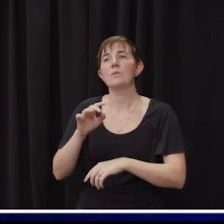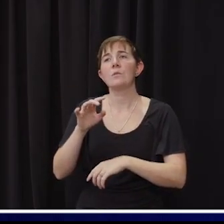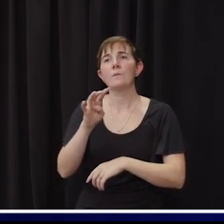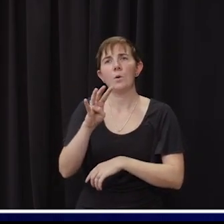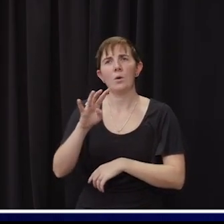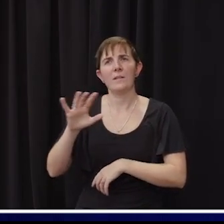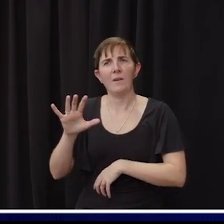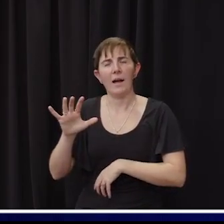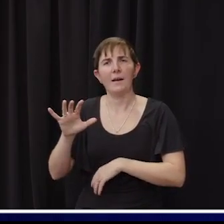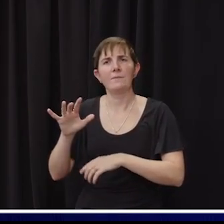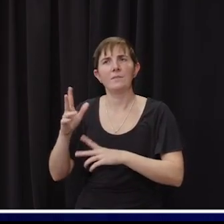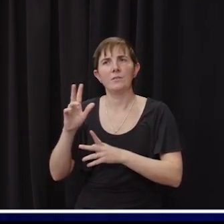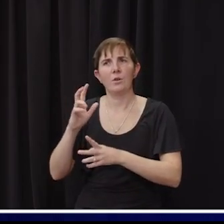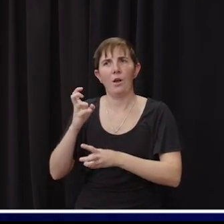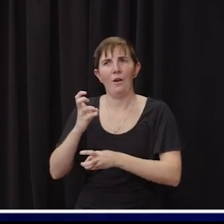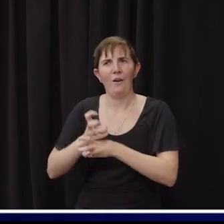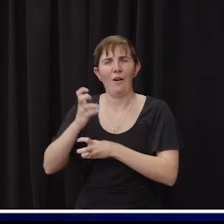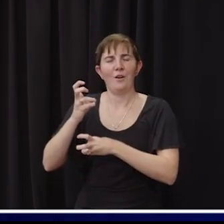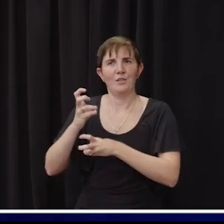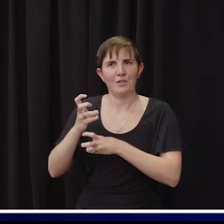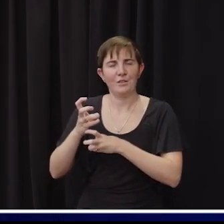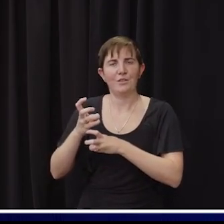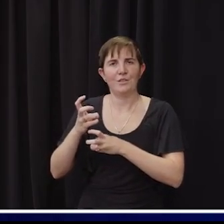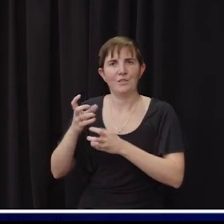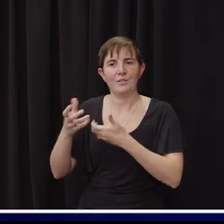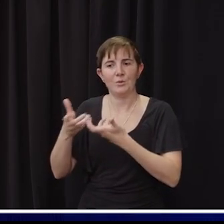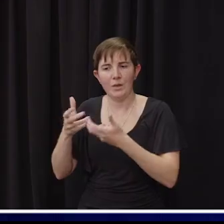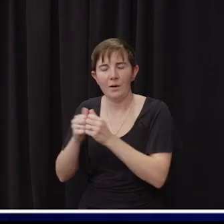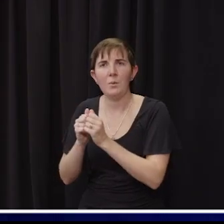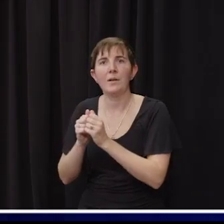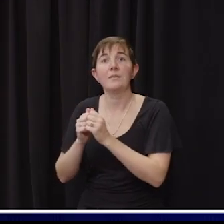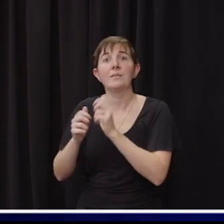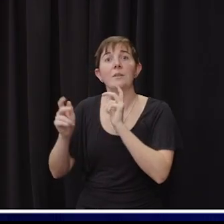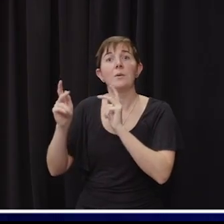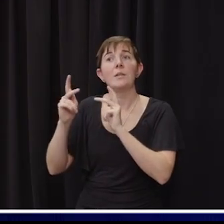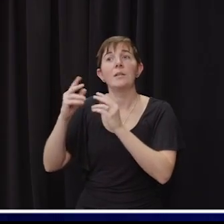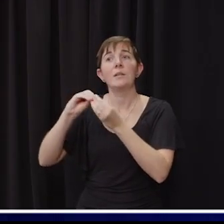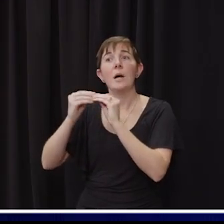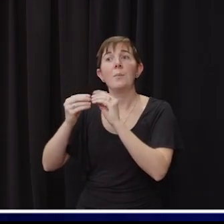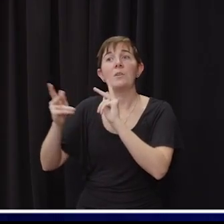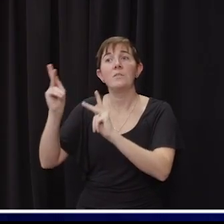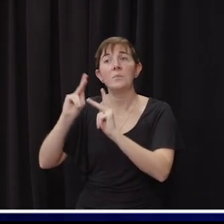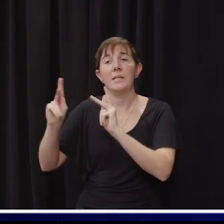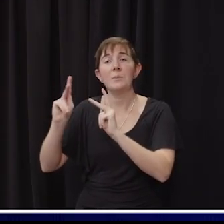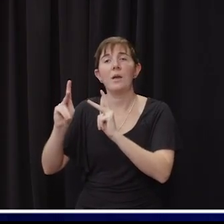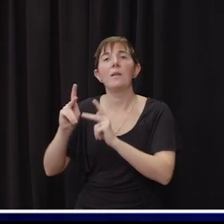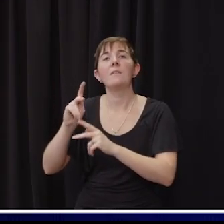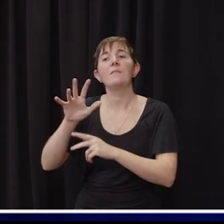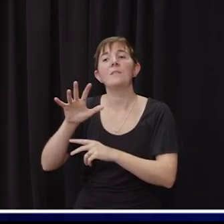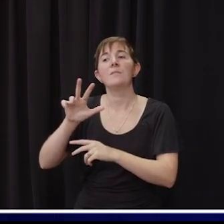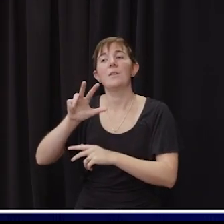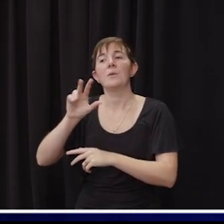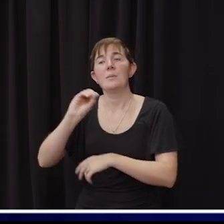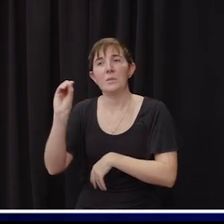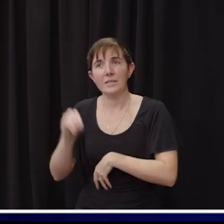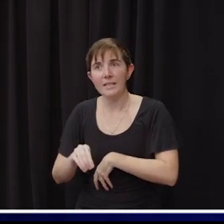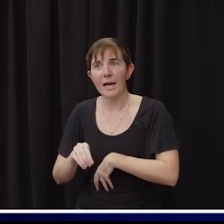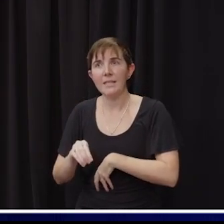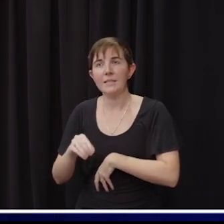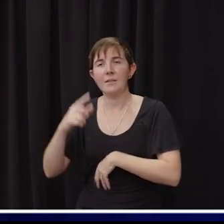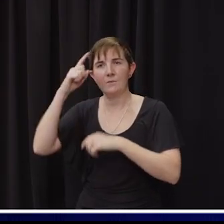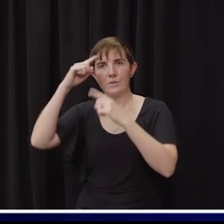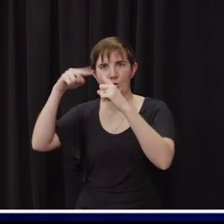little harder to deal with. The number of people, 53% of neurodivergent people kind of tell us